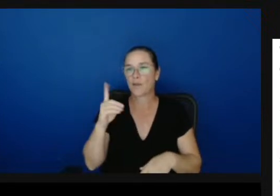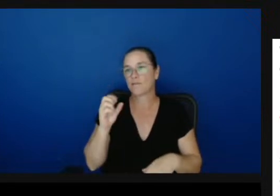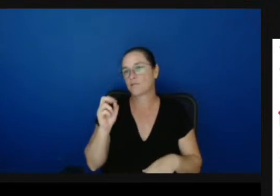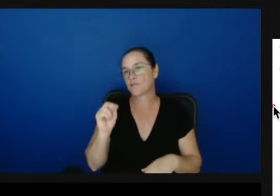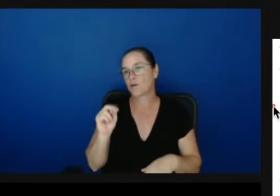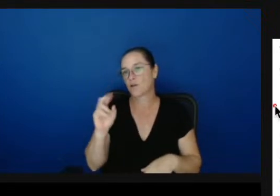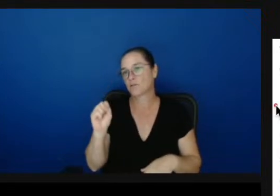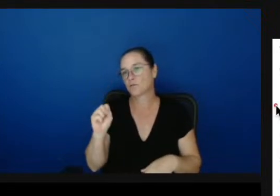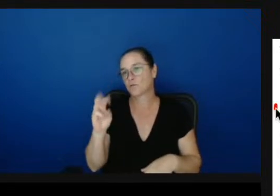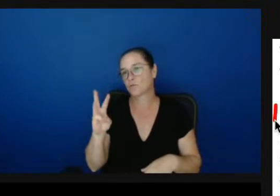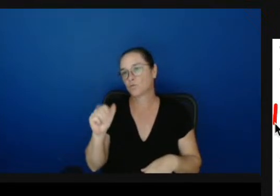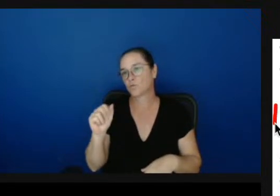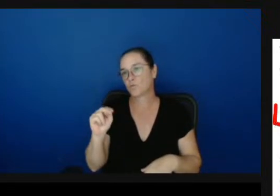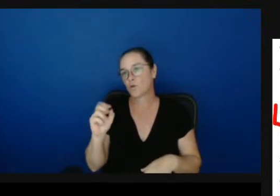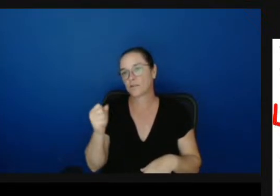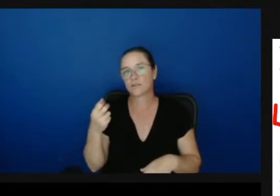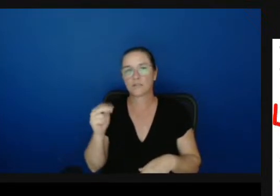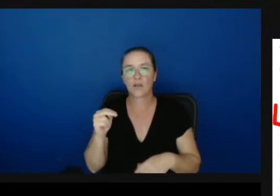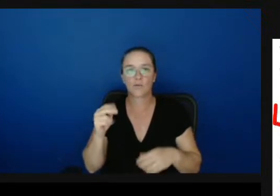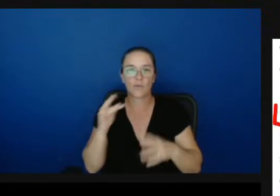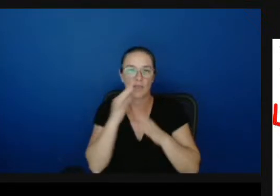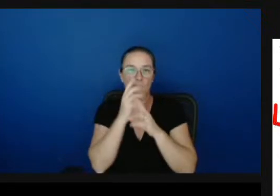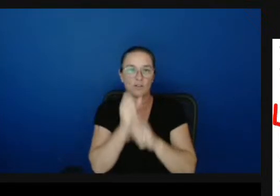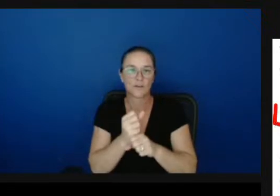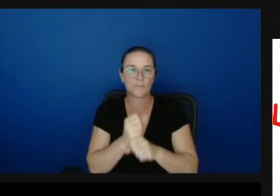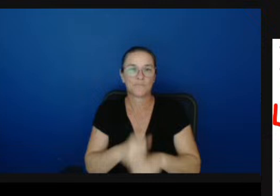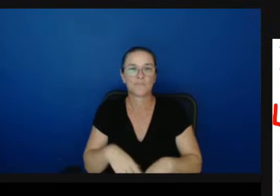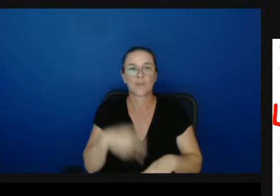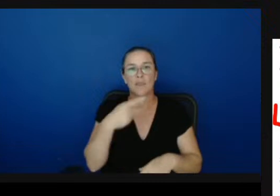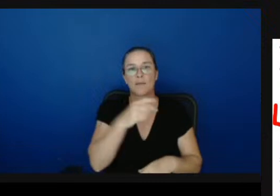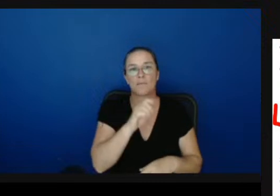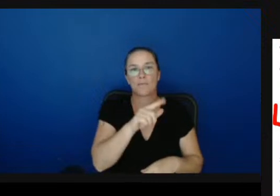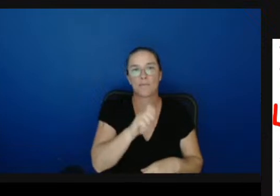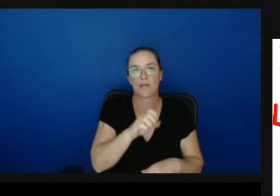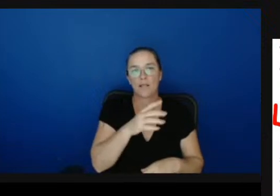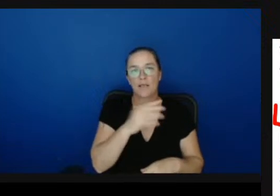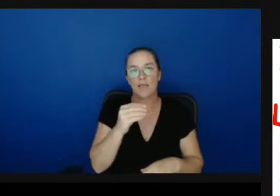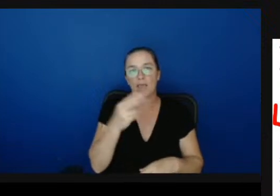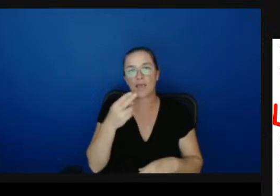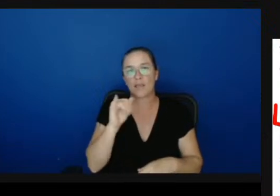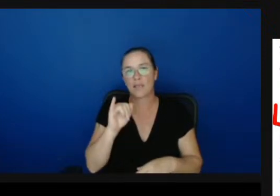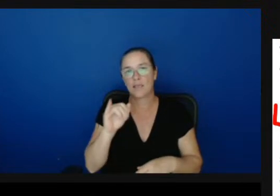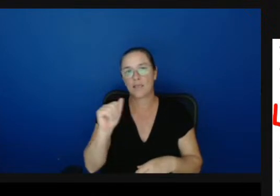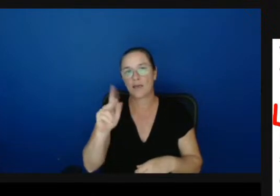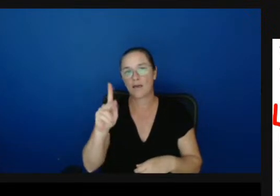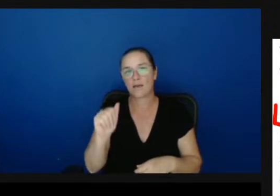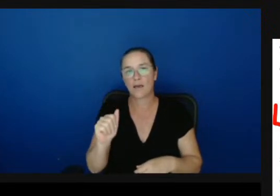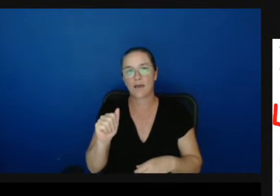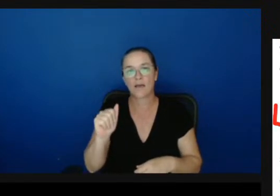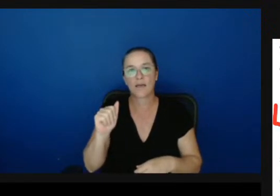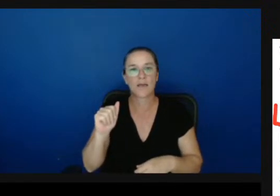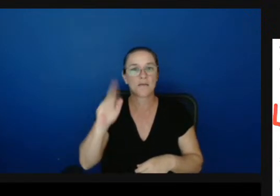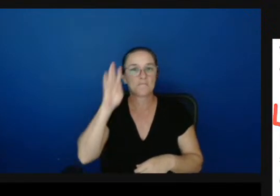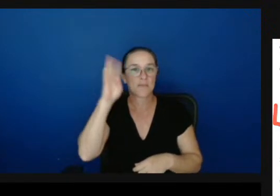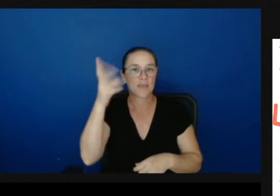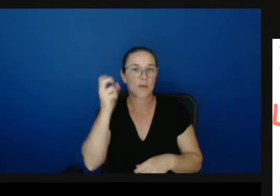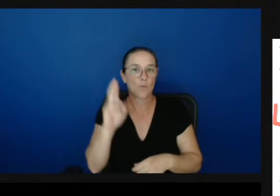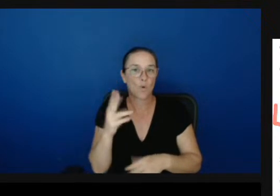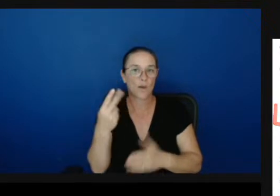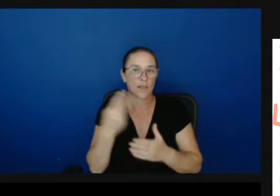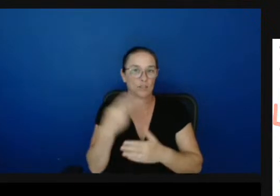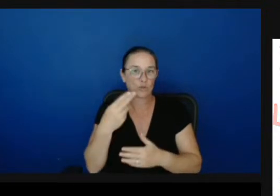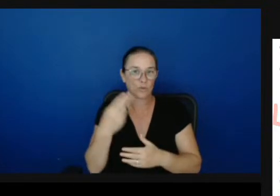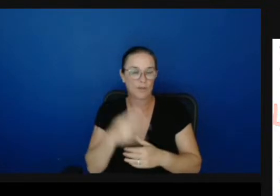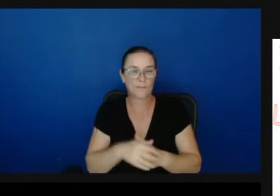with this very fascinating topic, Pele Inhiaka, Myth or History. This is the story of Don